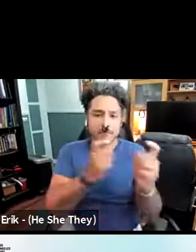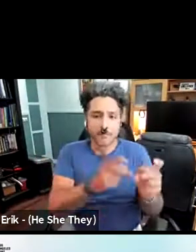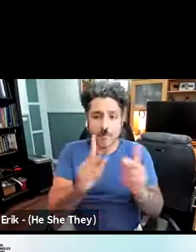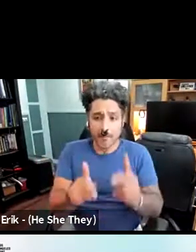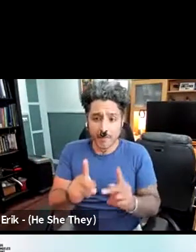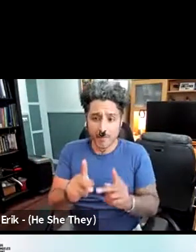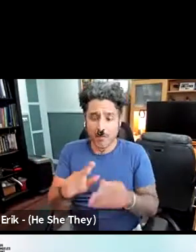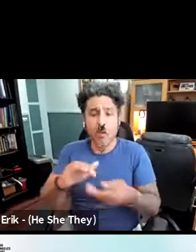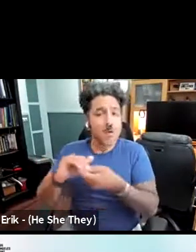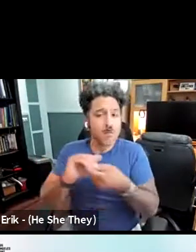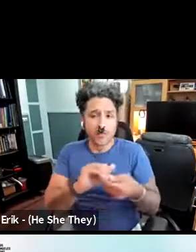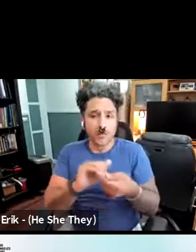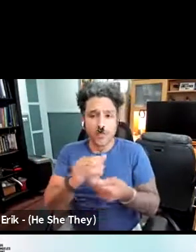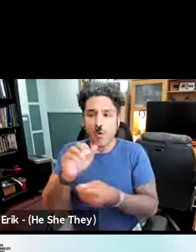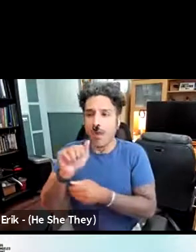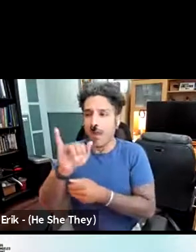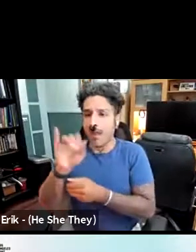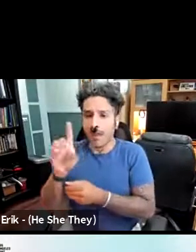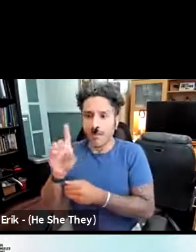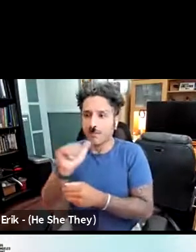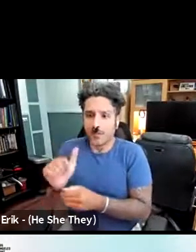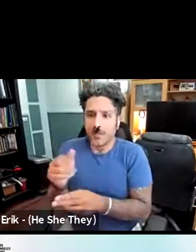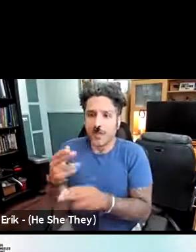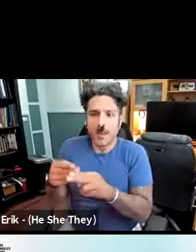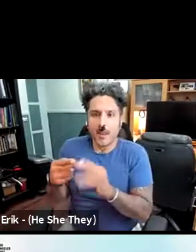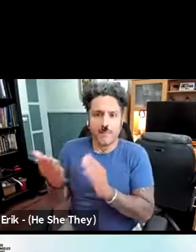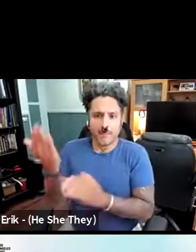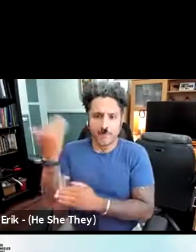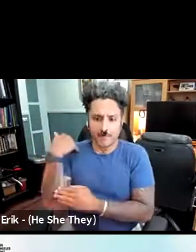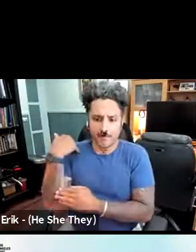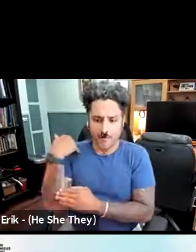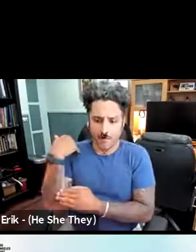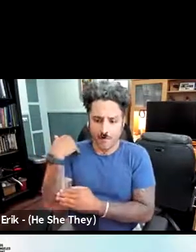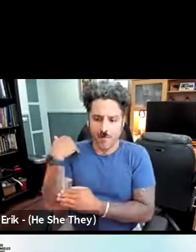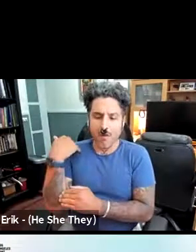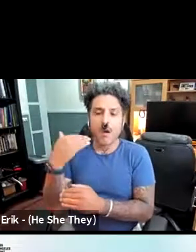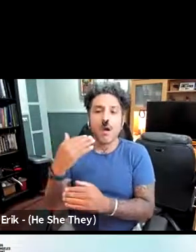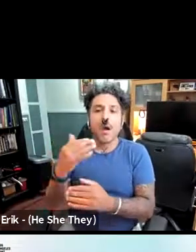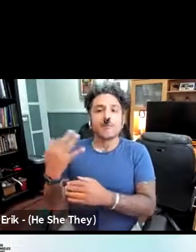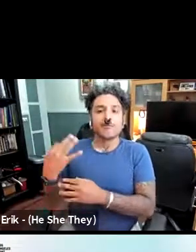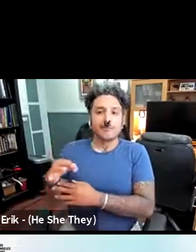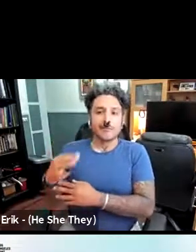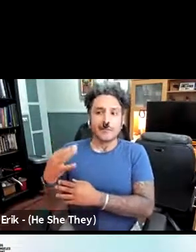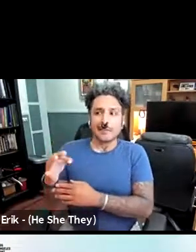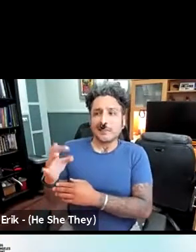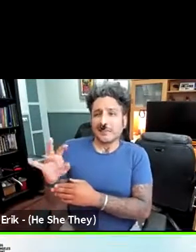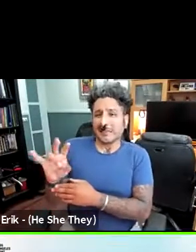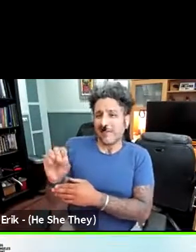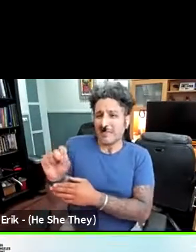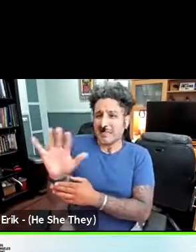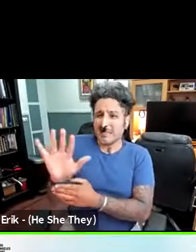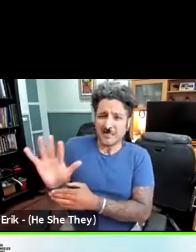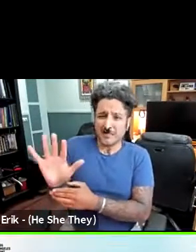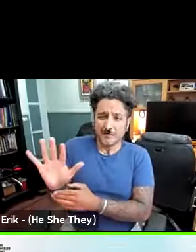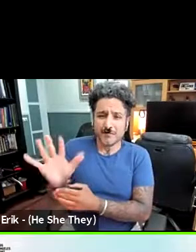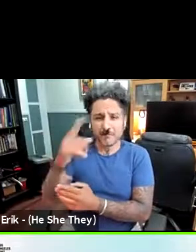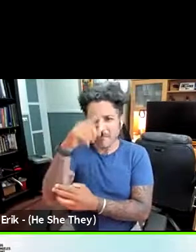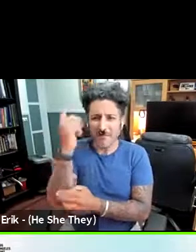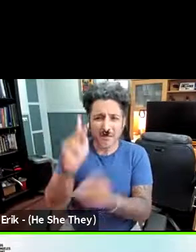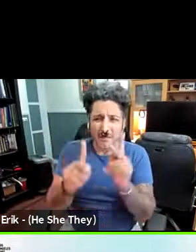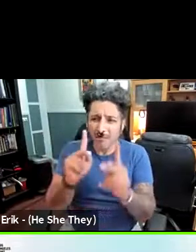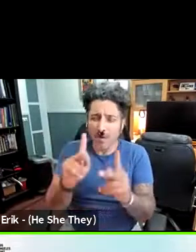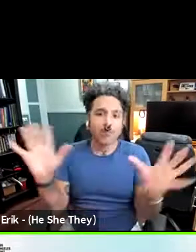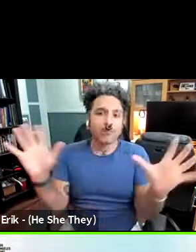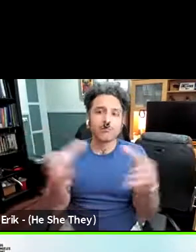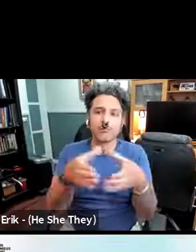aid without even naming it as such. Like I think it was coined in like the 1970s or something, but Black folks have been doing this